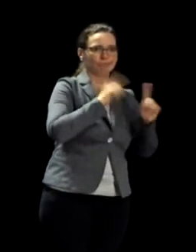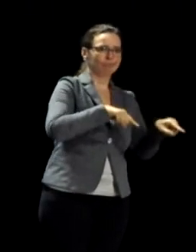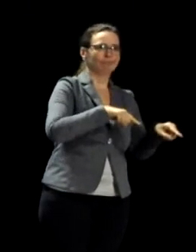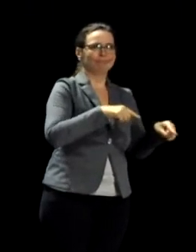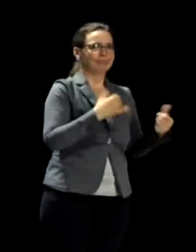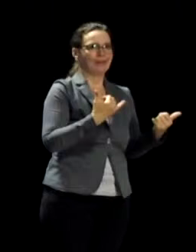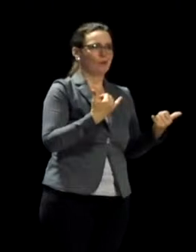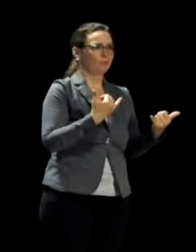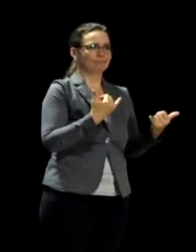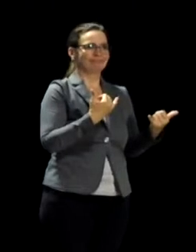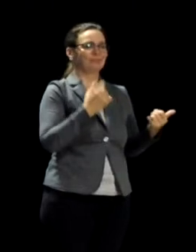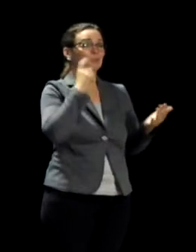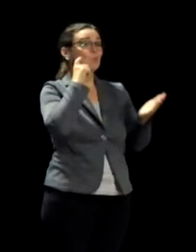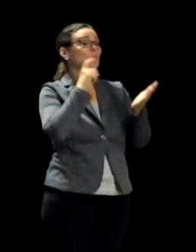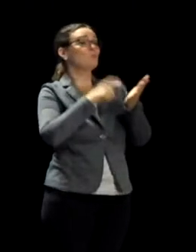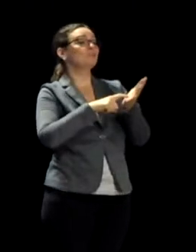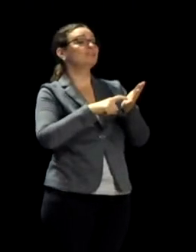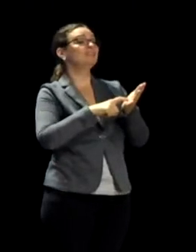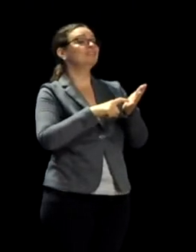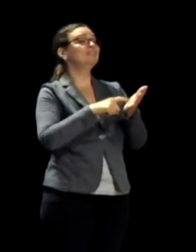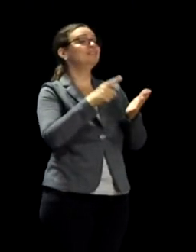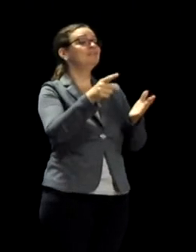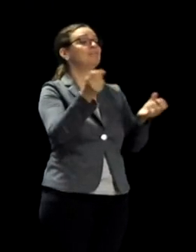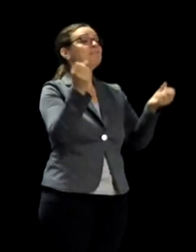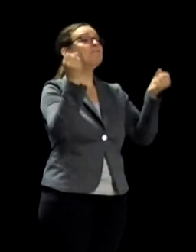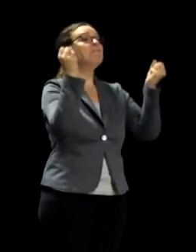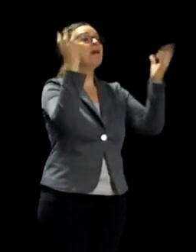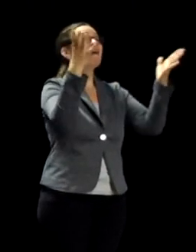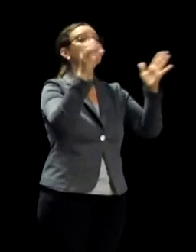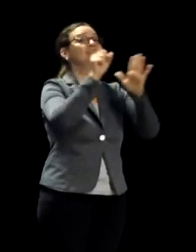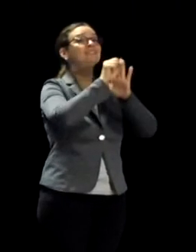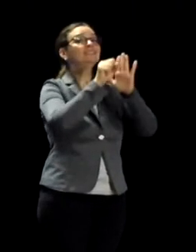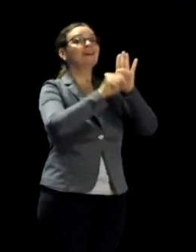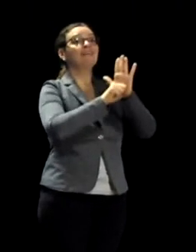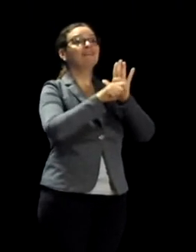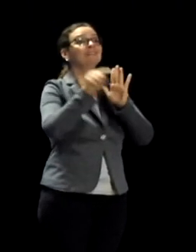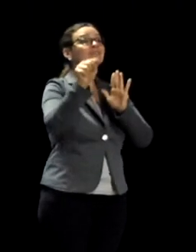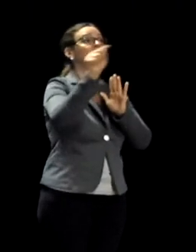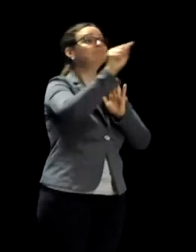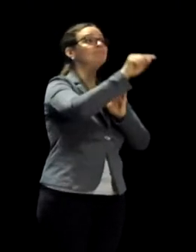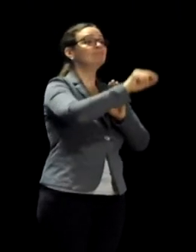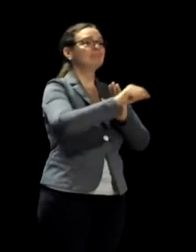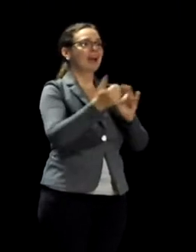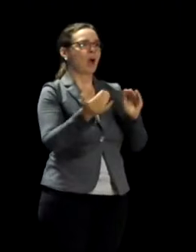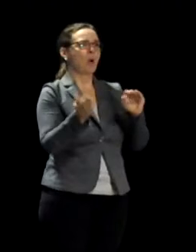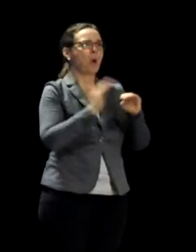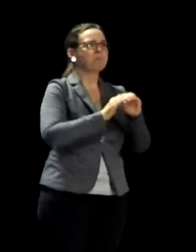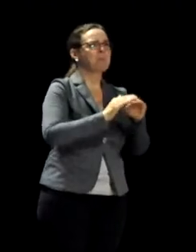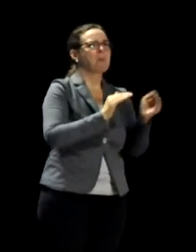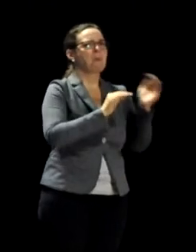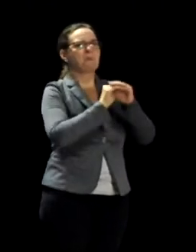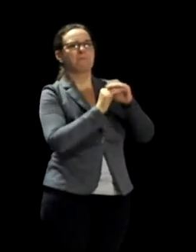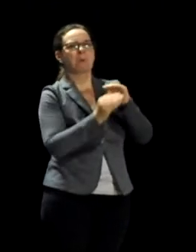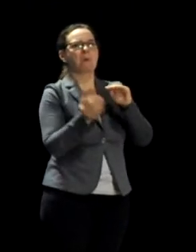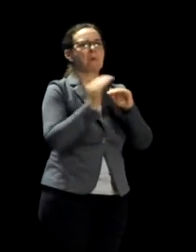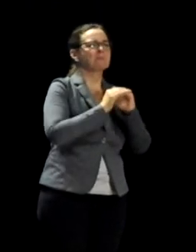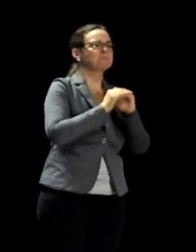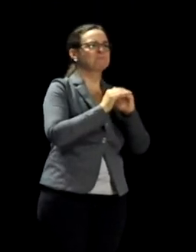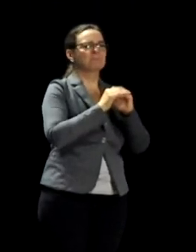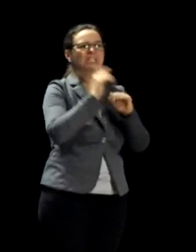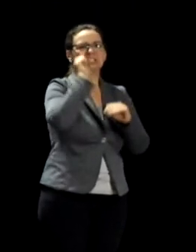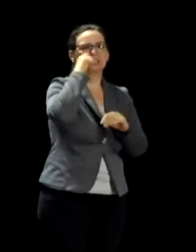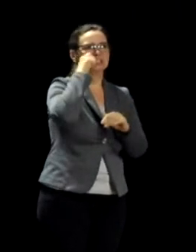and trying to do some universal testing as well. So the pressure on the labs is very, very severe at this